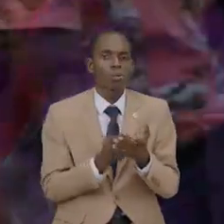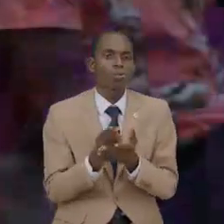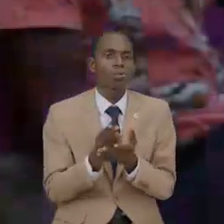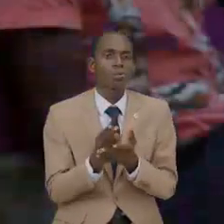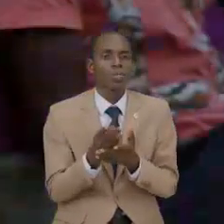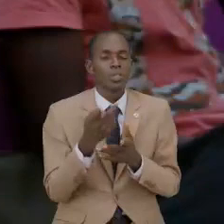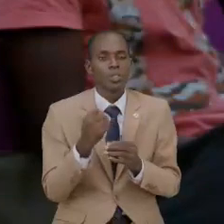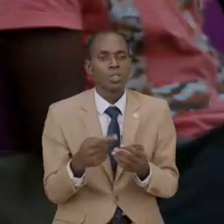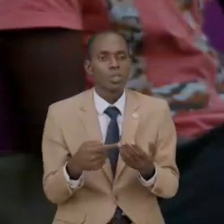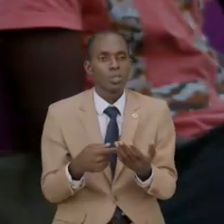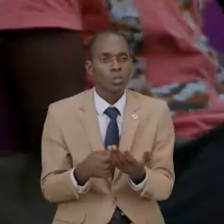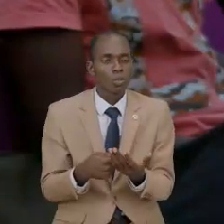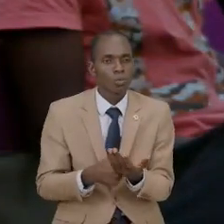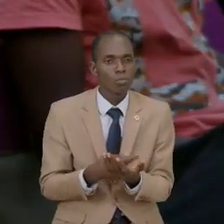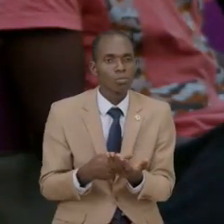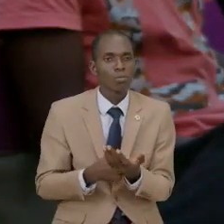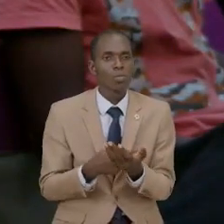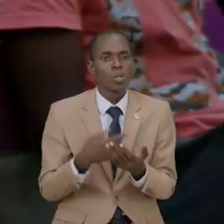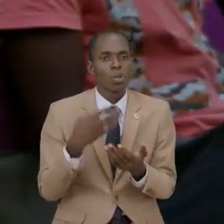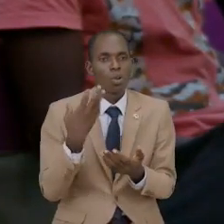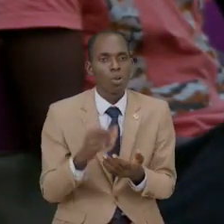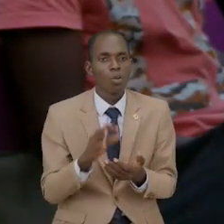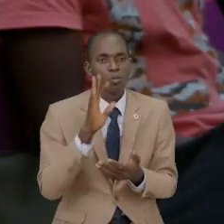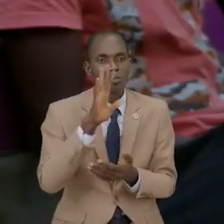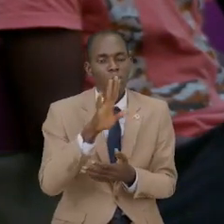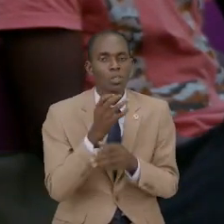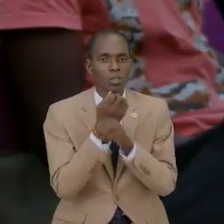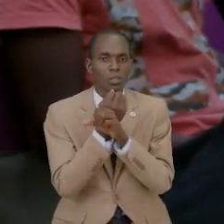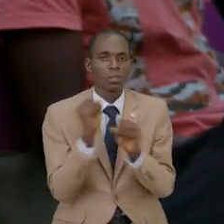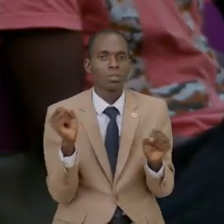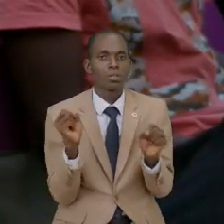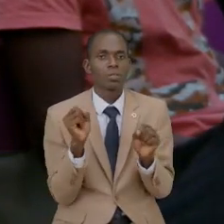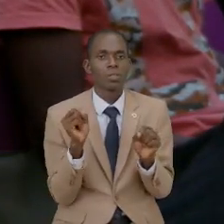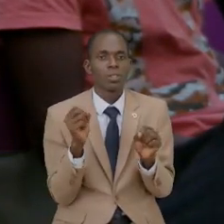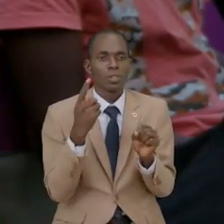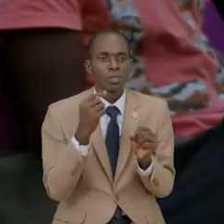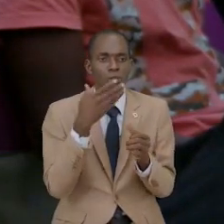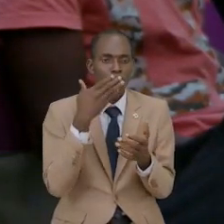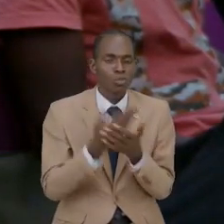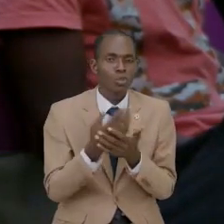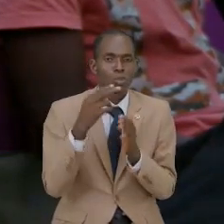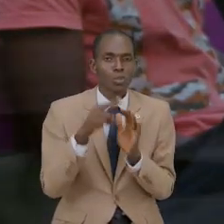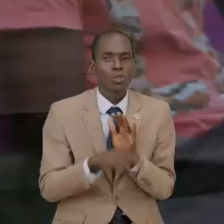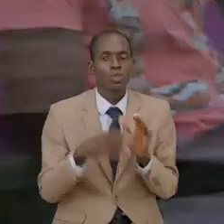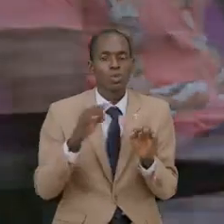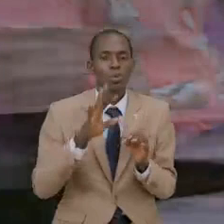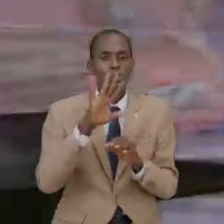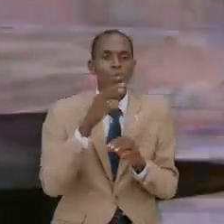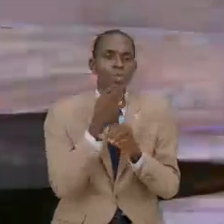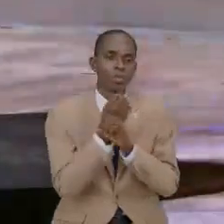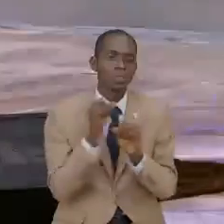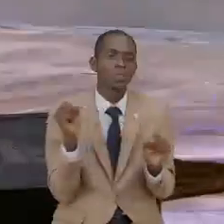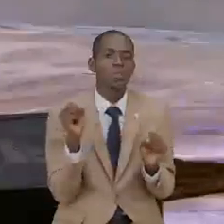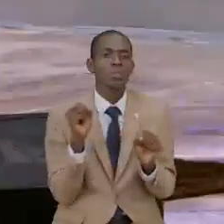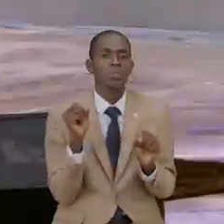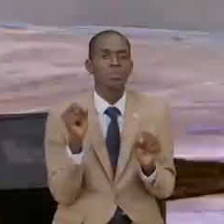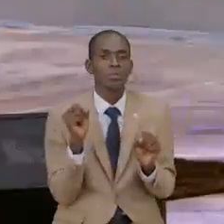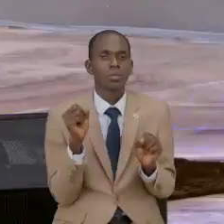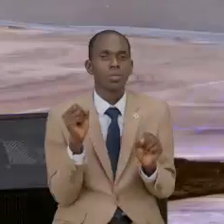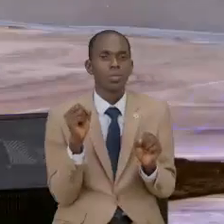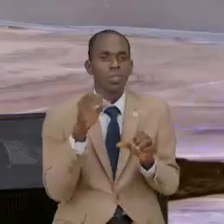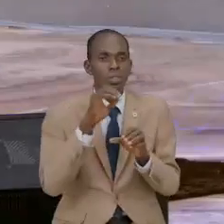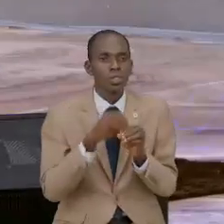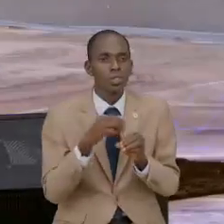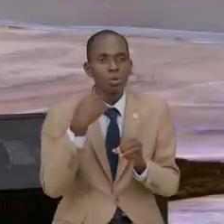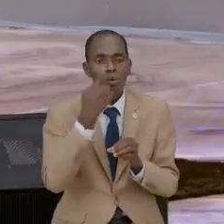the gospel of your salvation, the good news of your salvation, in